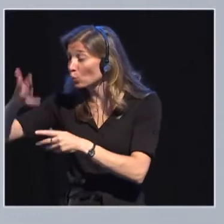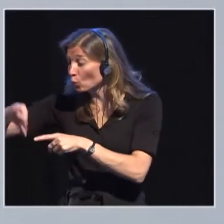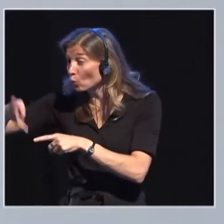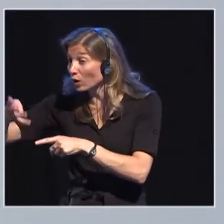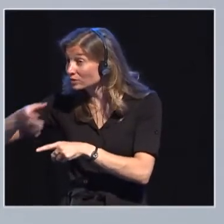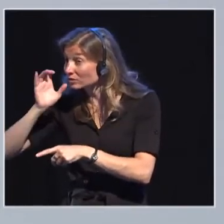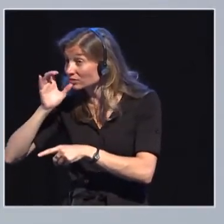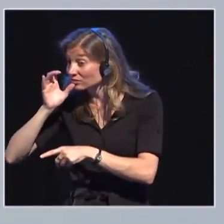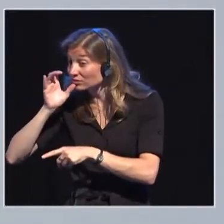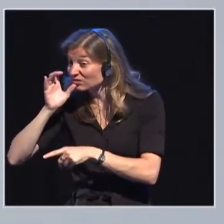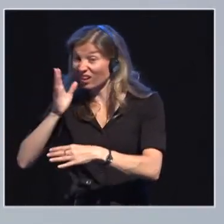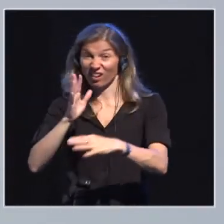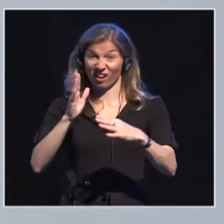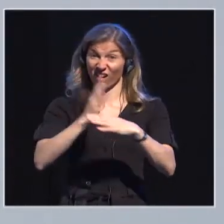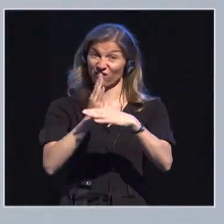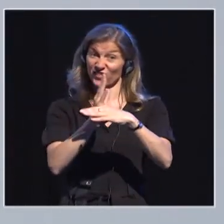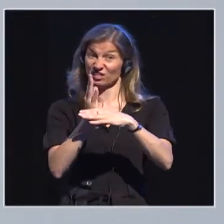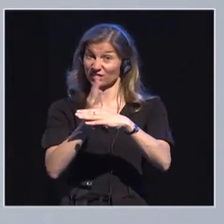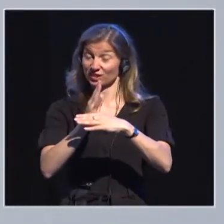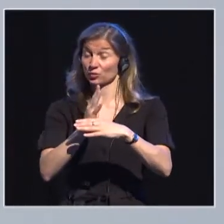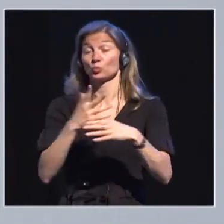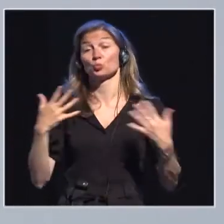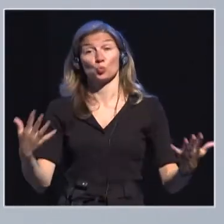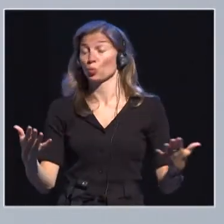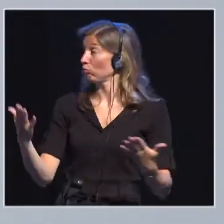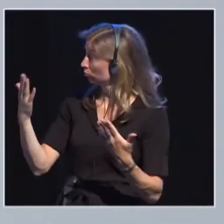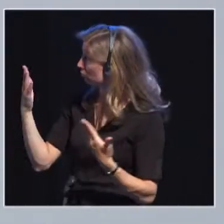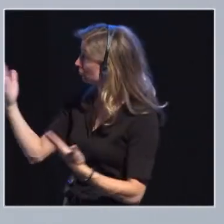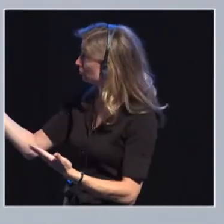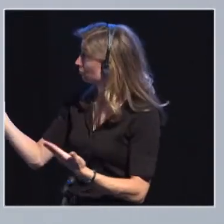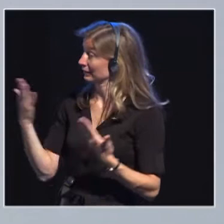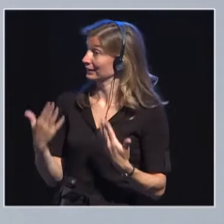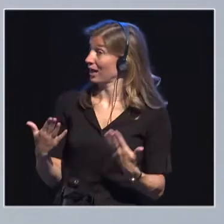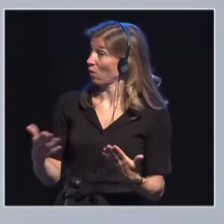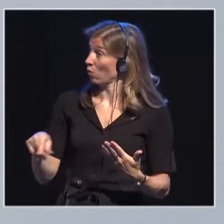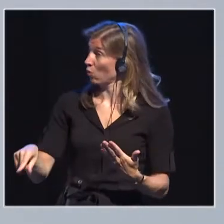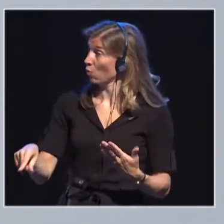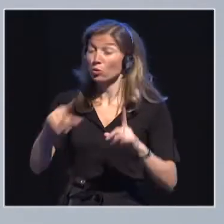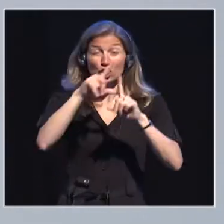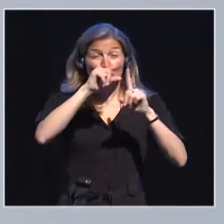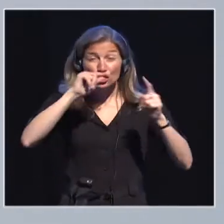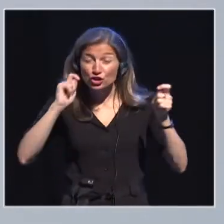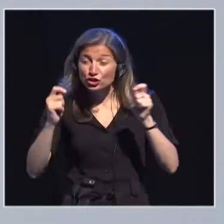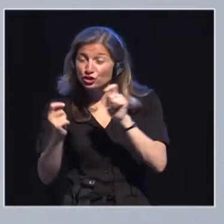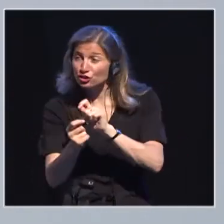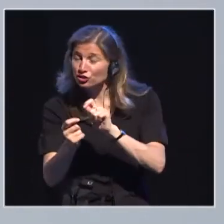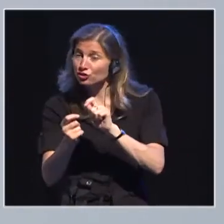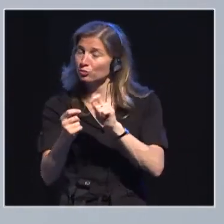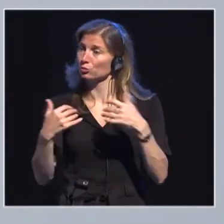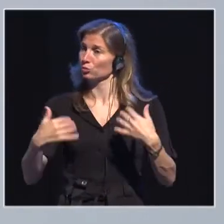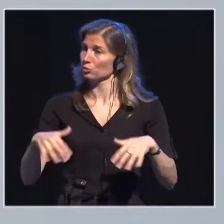Mr. Ansip, I'll start with you. This is a huge opportunity that digitization poses. What are